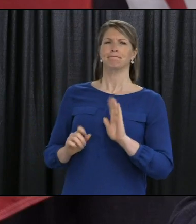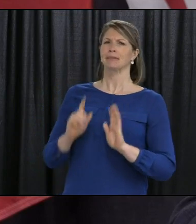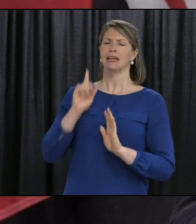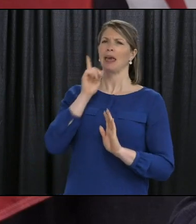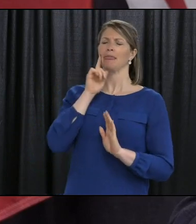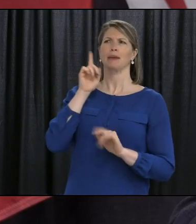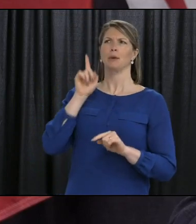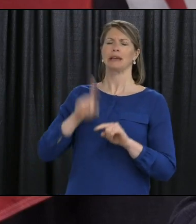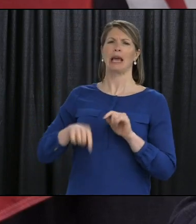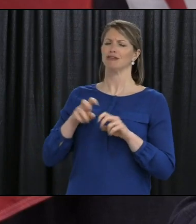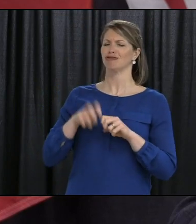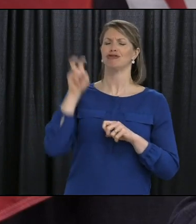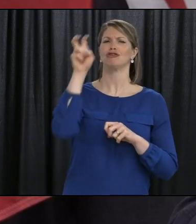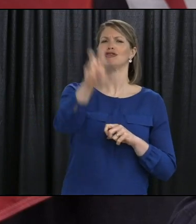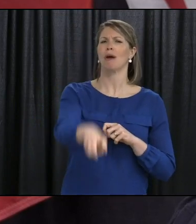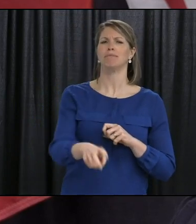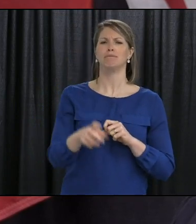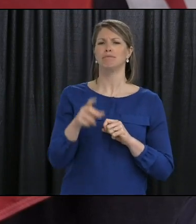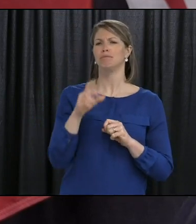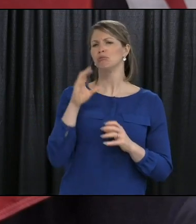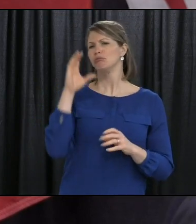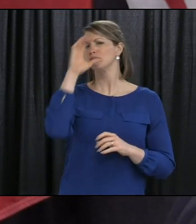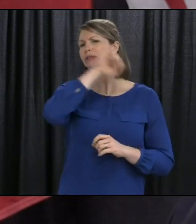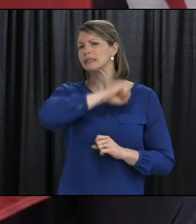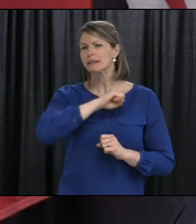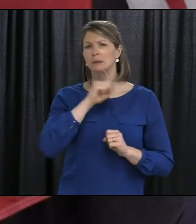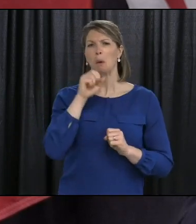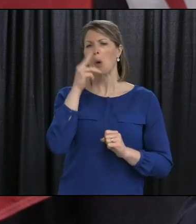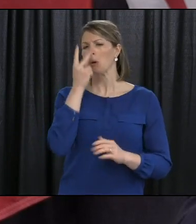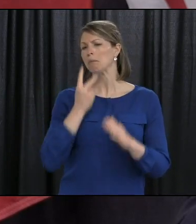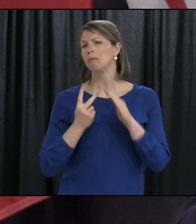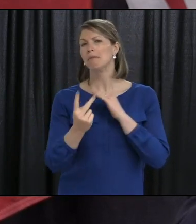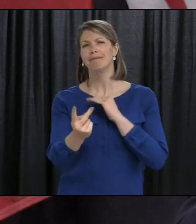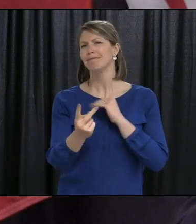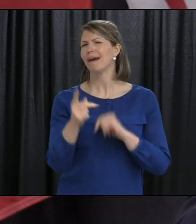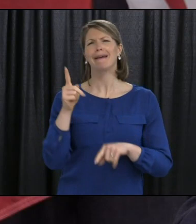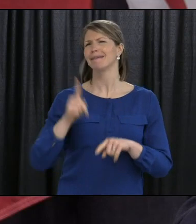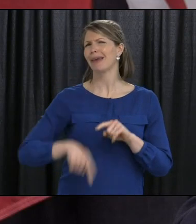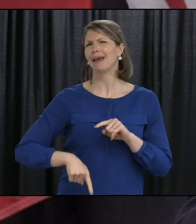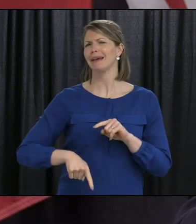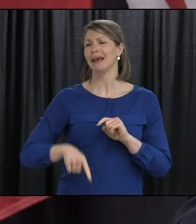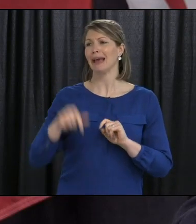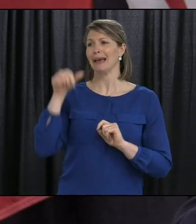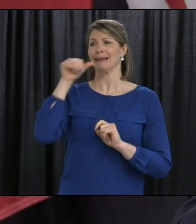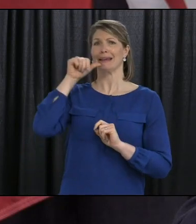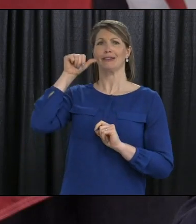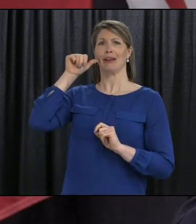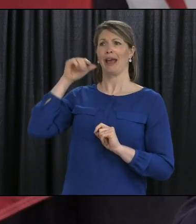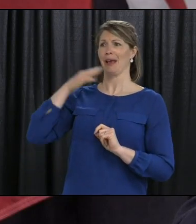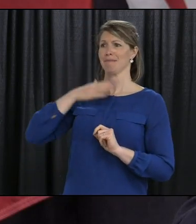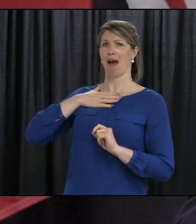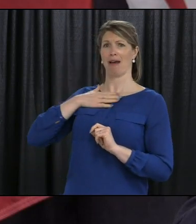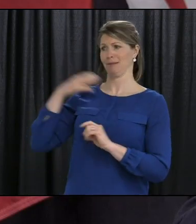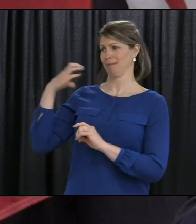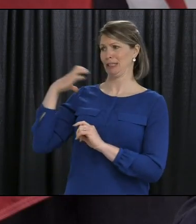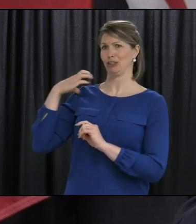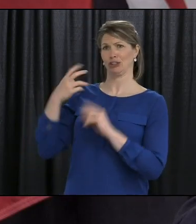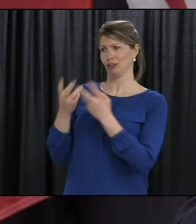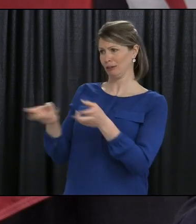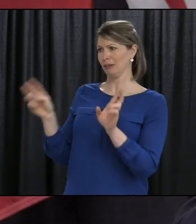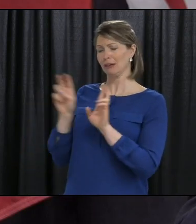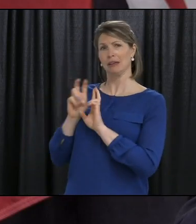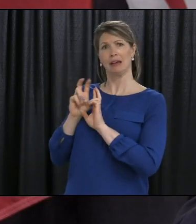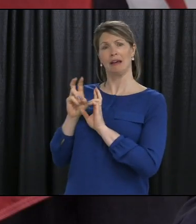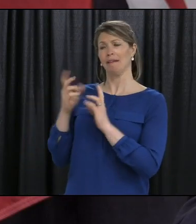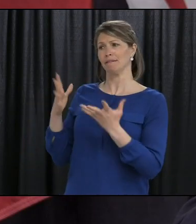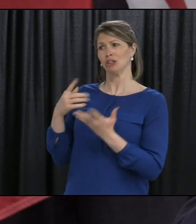Fitzgerald has kind of reiterated the position. What I said yesterday to my colleagues was simply this, is that we are now at alert